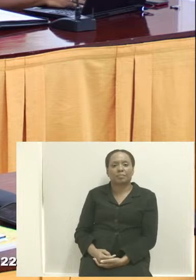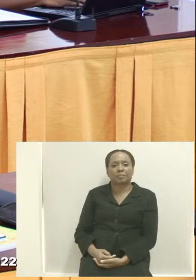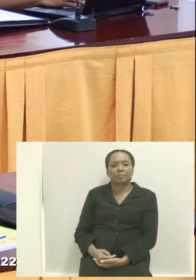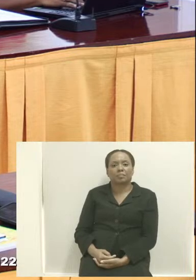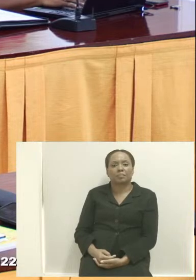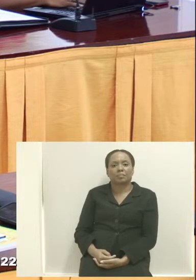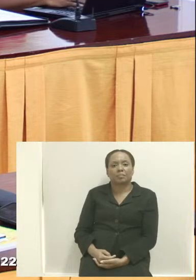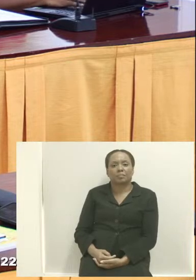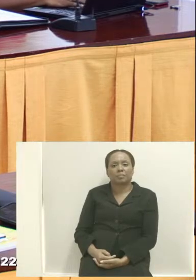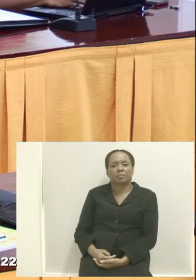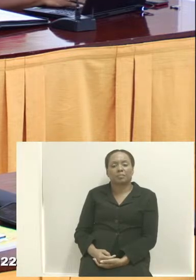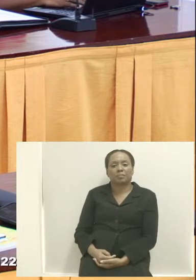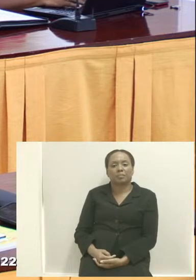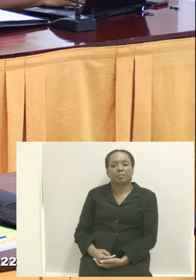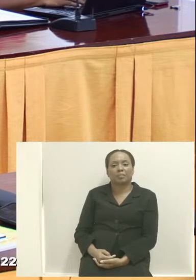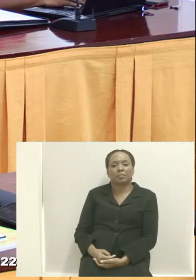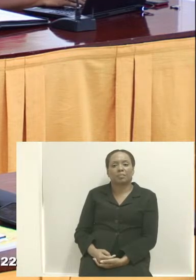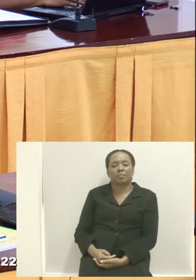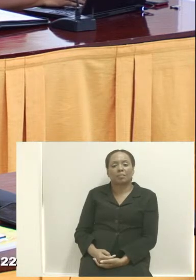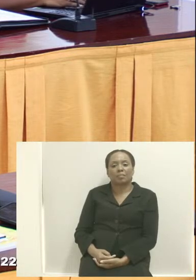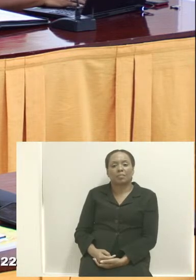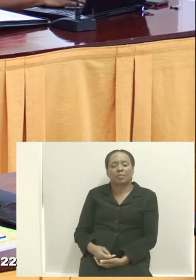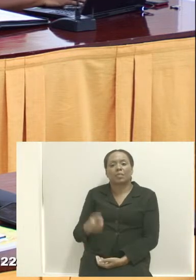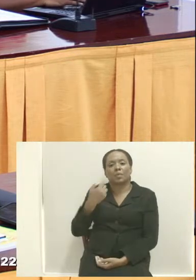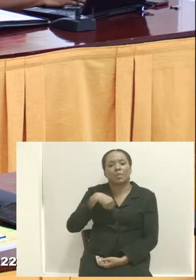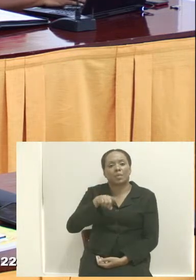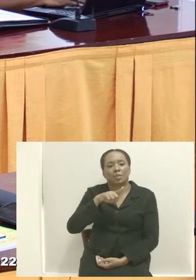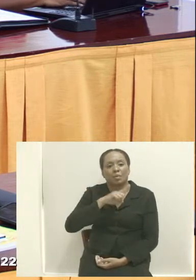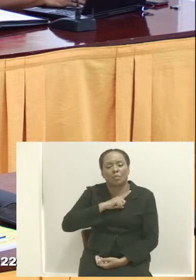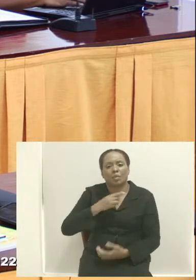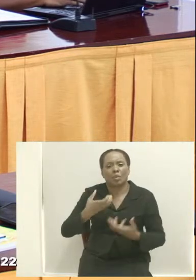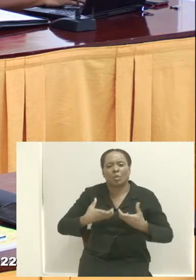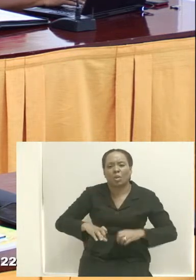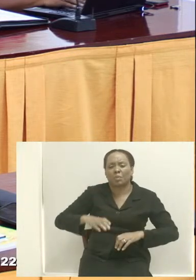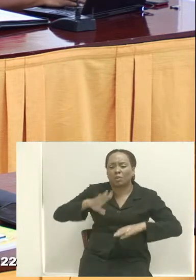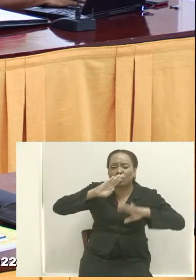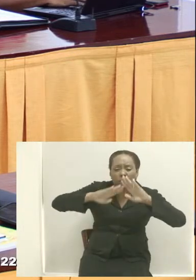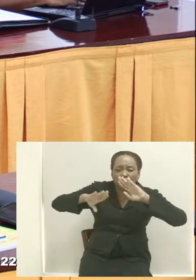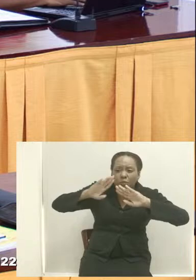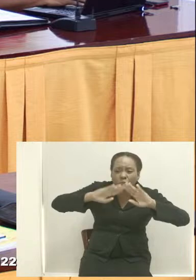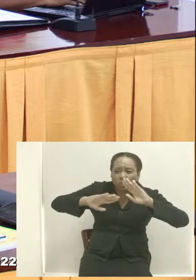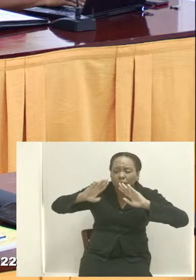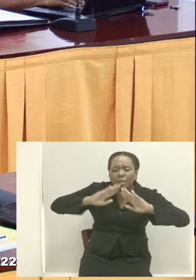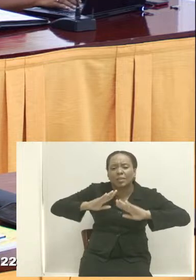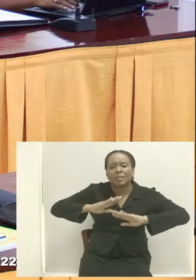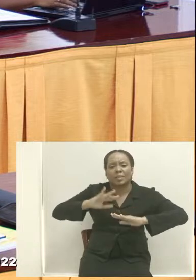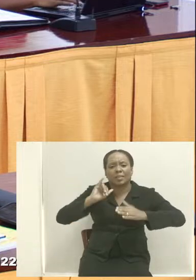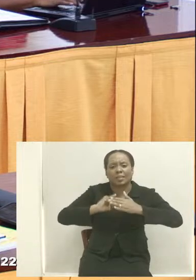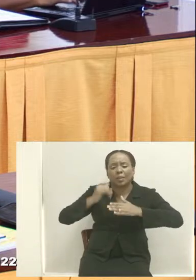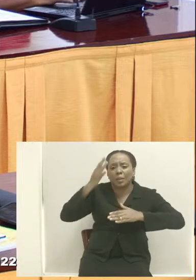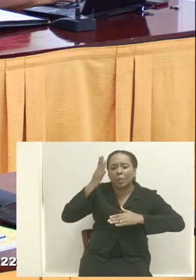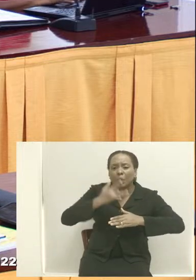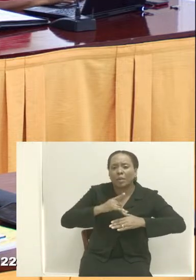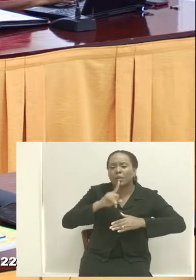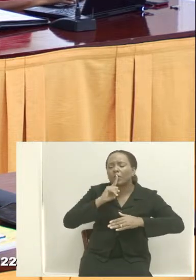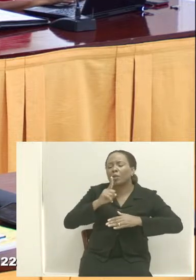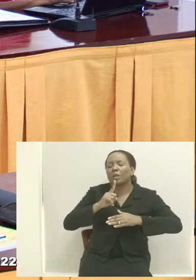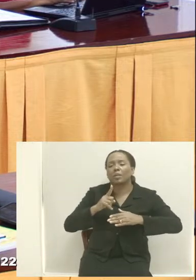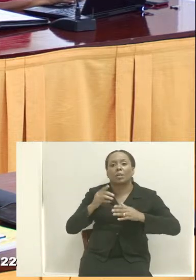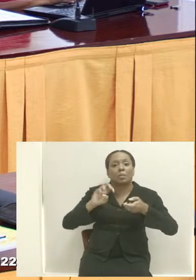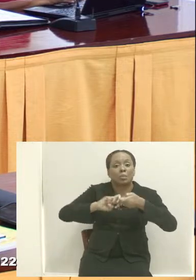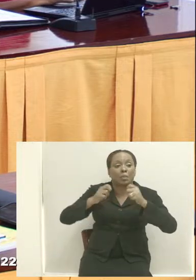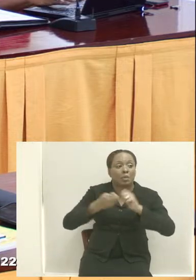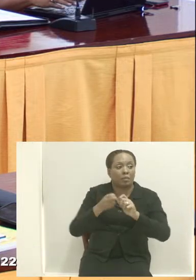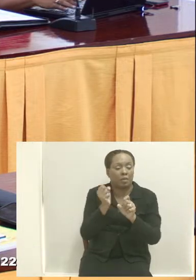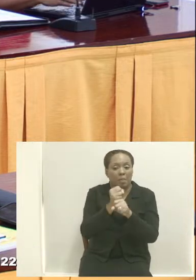a frustrated effort. And that is one of the things that have humbugged the manufacturing sector in Barbados. And again, ma'am,